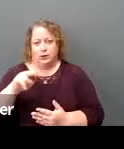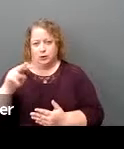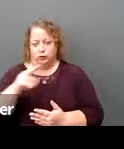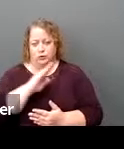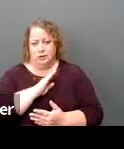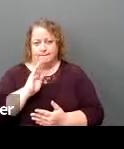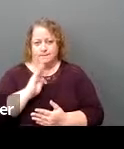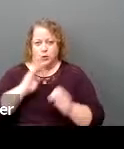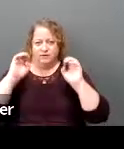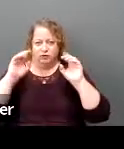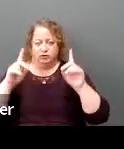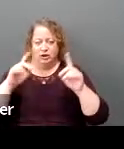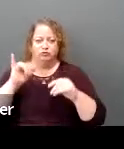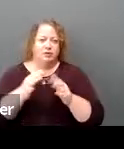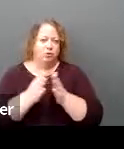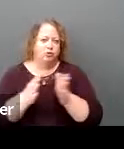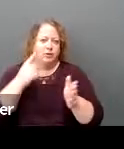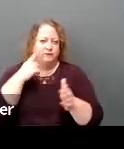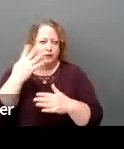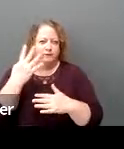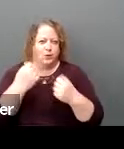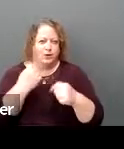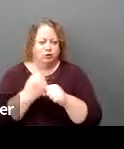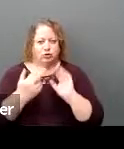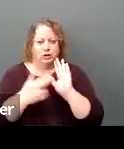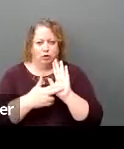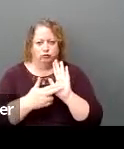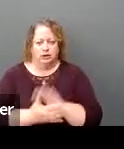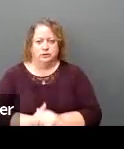of Education. And that would generally be for a 4-year contract.